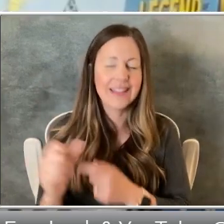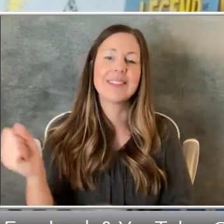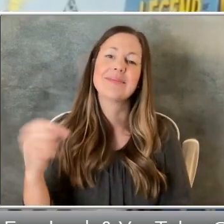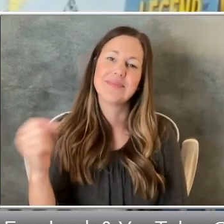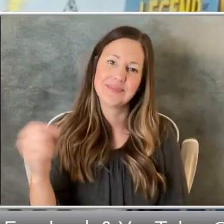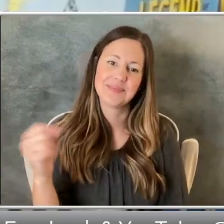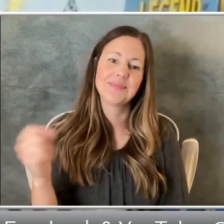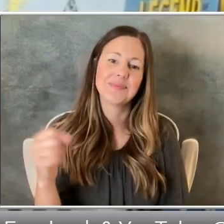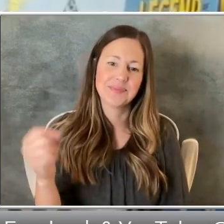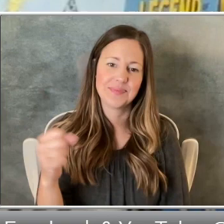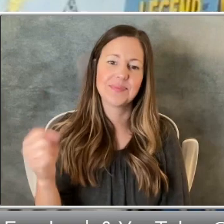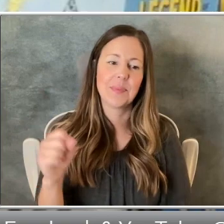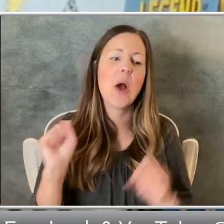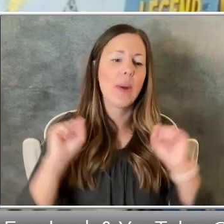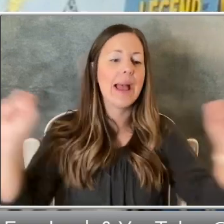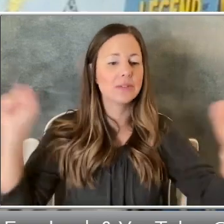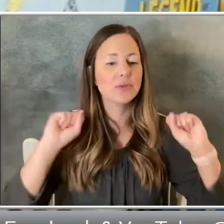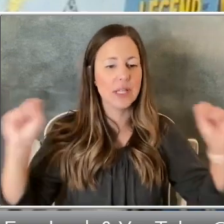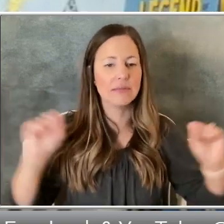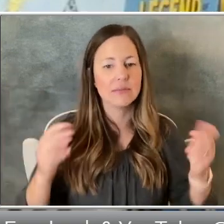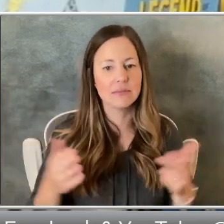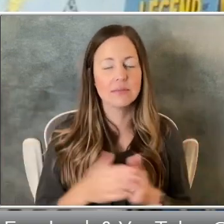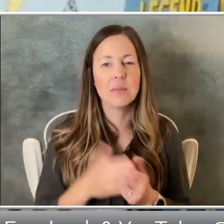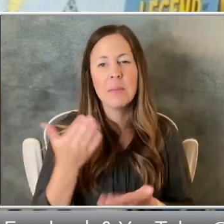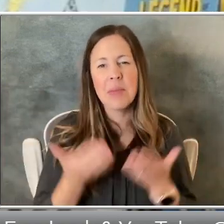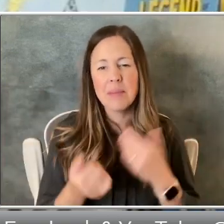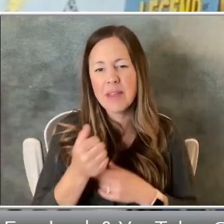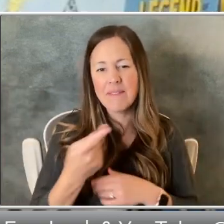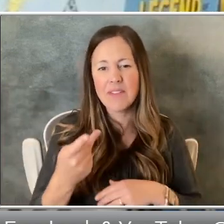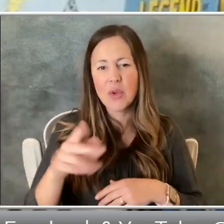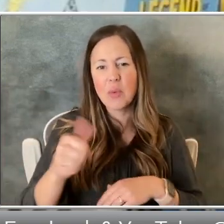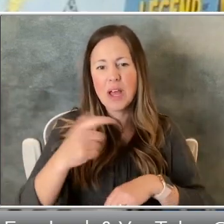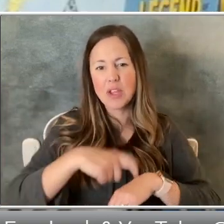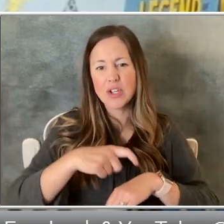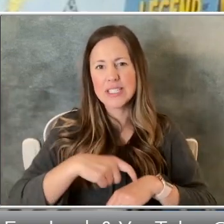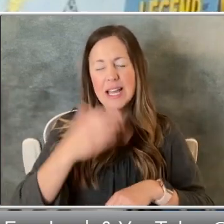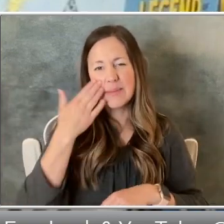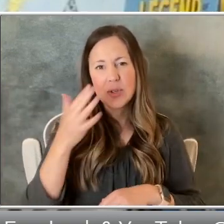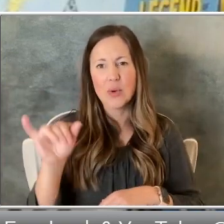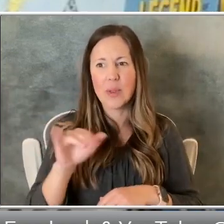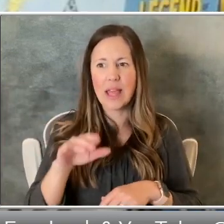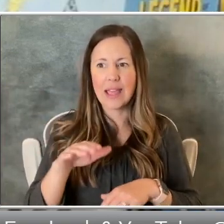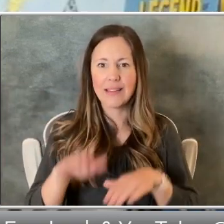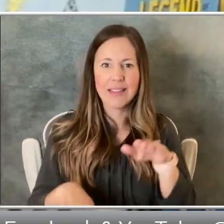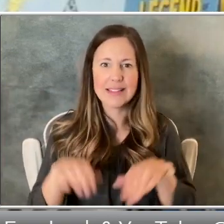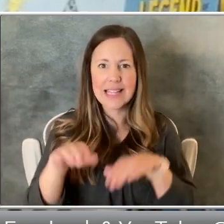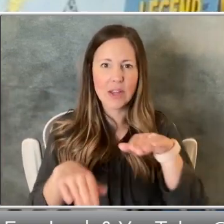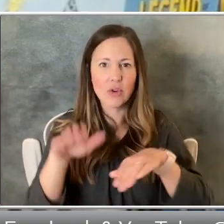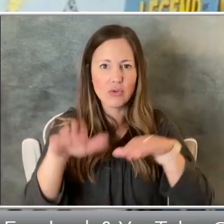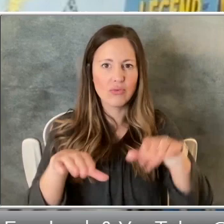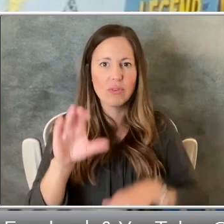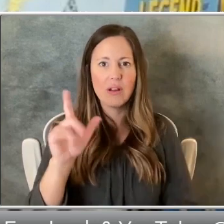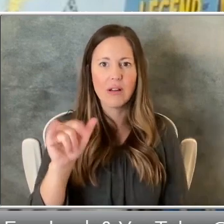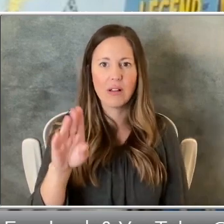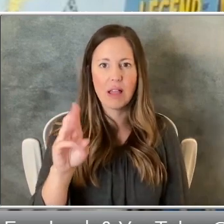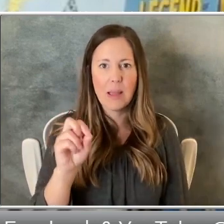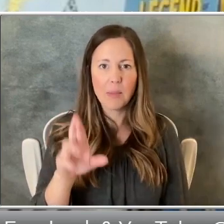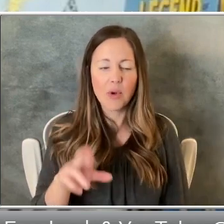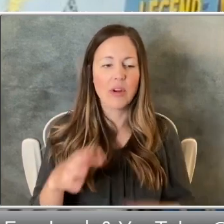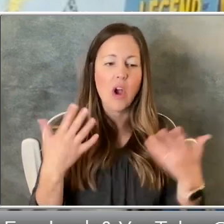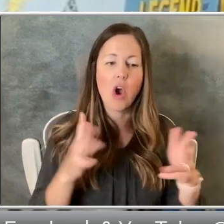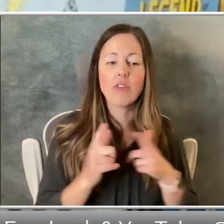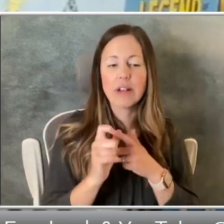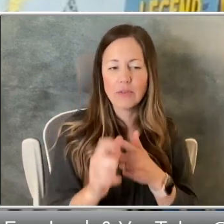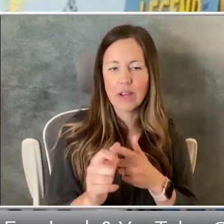Yes, exercise. There was maybe a couple other times when I was on the stair climber, but I'd already ran. But yes, it was